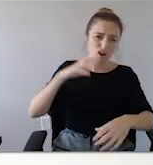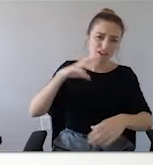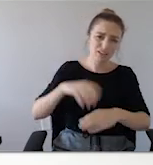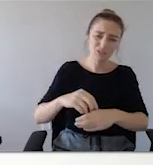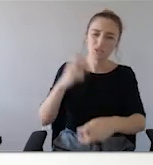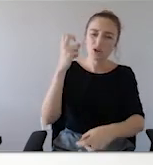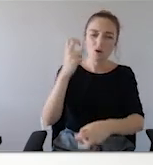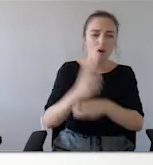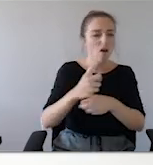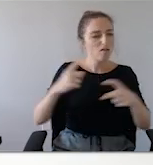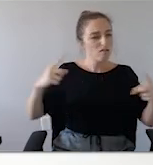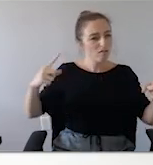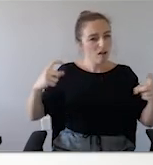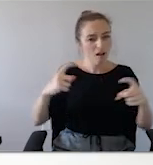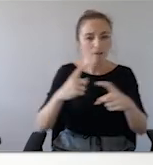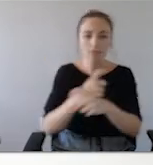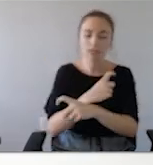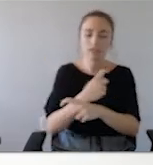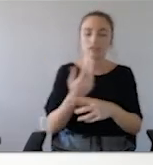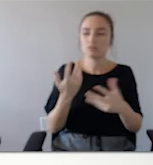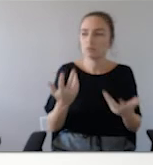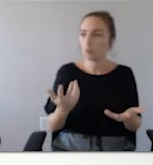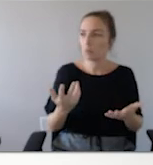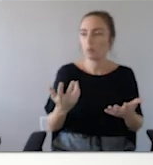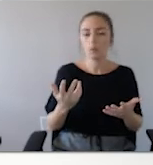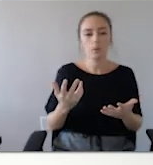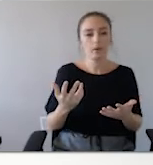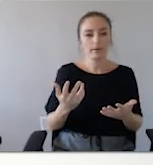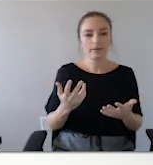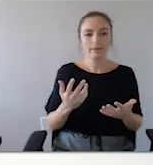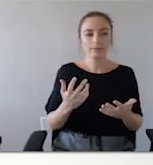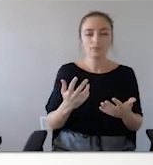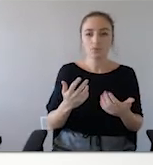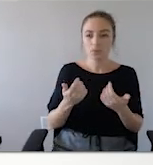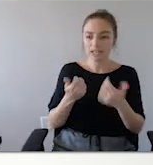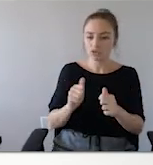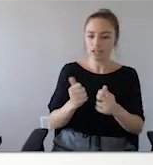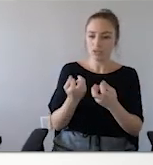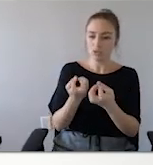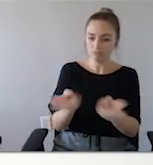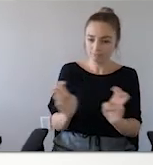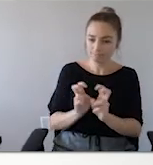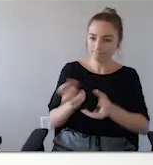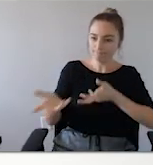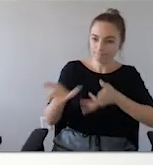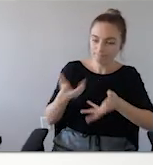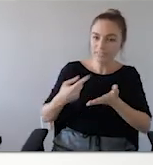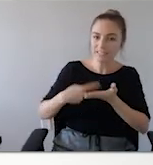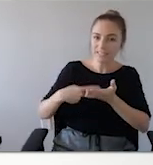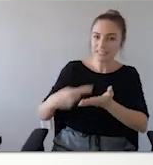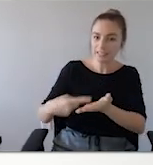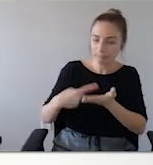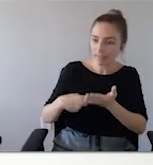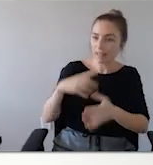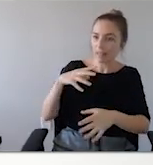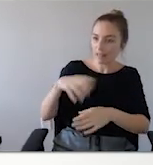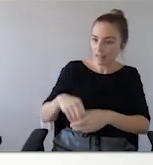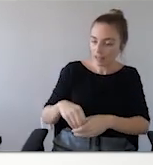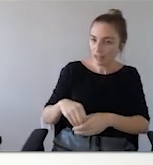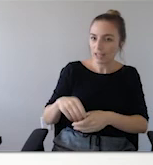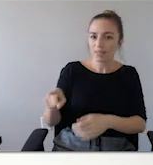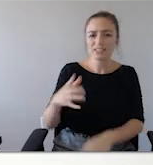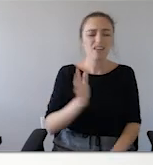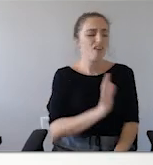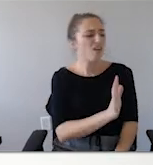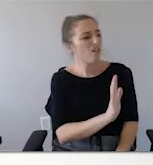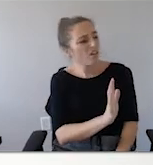So when I start having those conversations with the school team, and they're like, oh, Stacy, I'm like, listen, I get it. It's hard, because you're